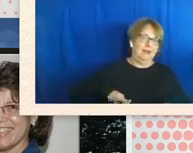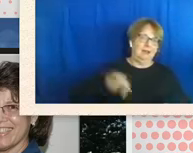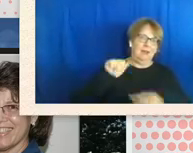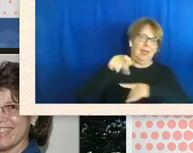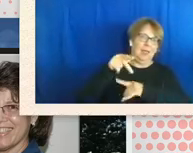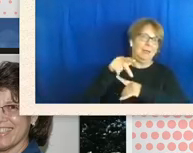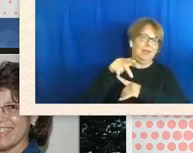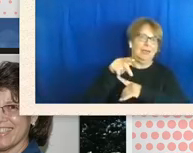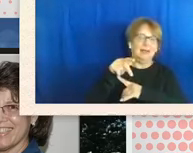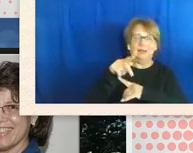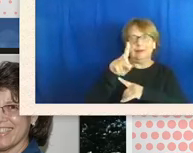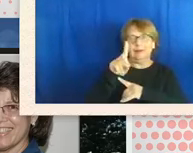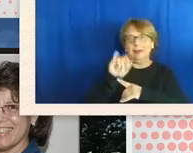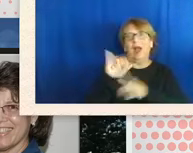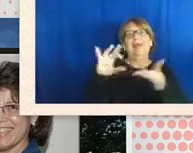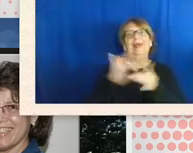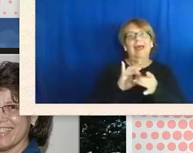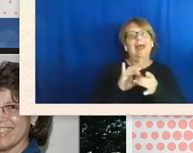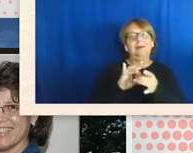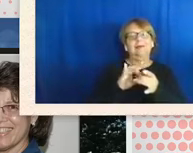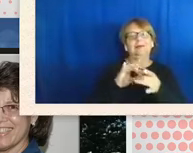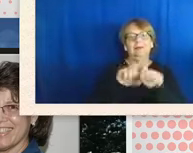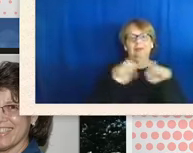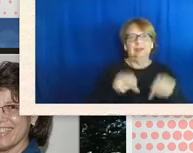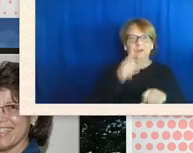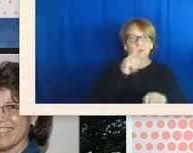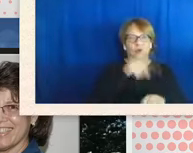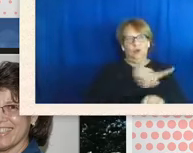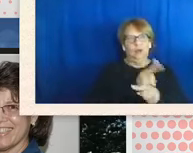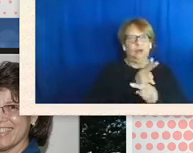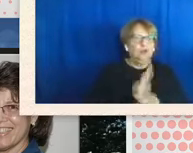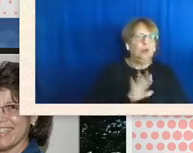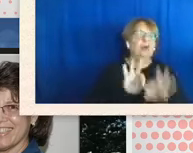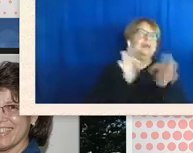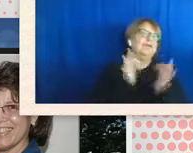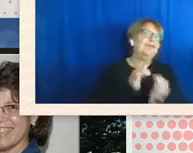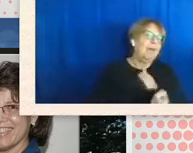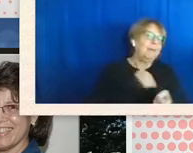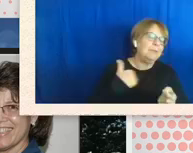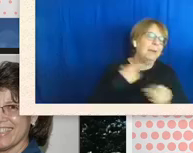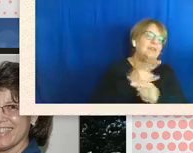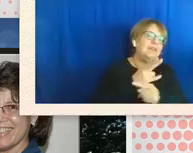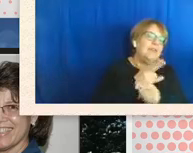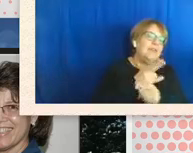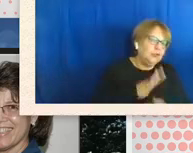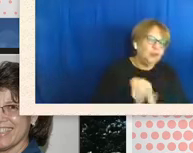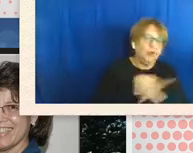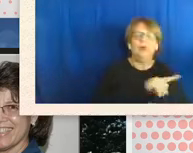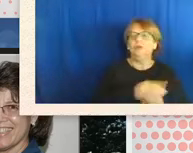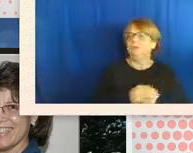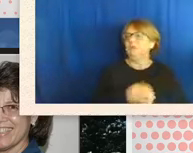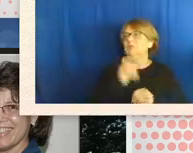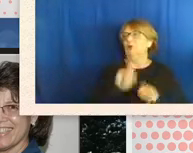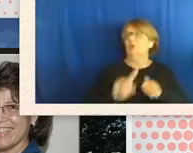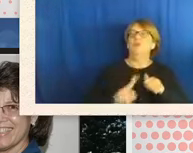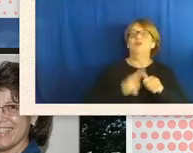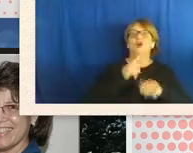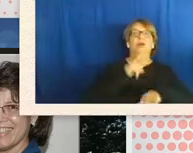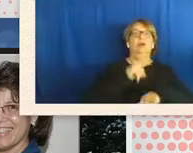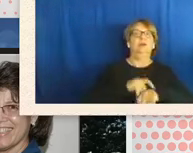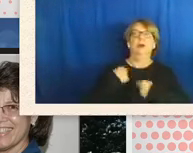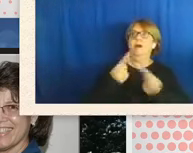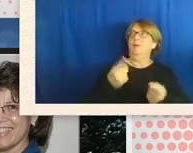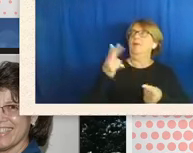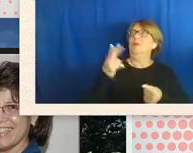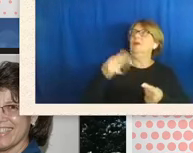to you as consumers and family members of consumers, is that for the first time in the history of this agency,